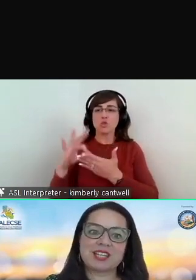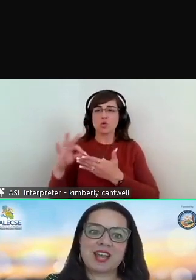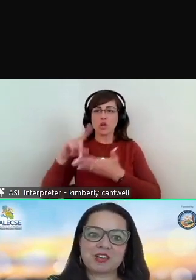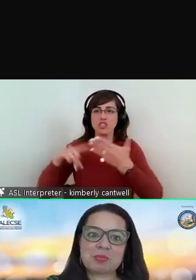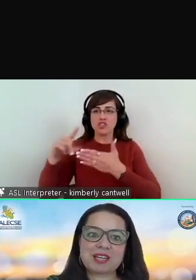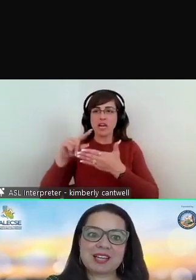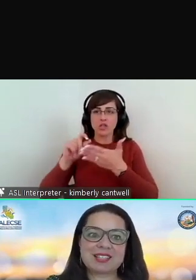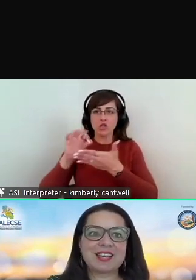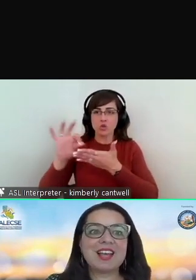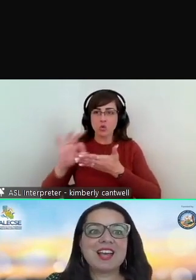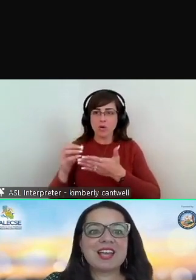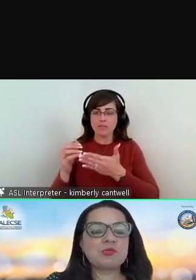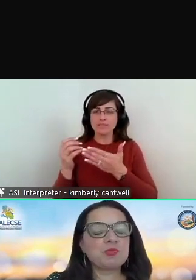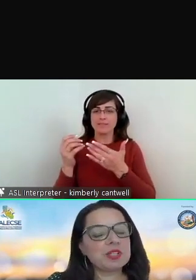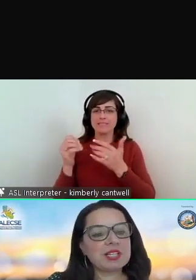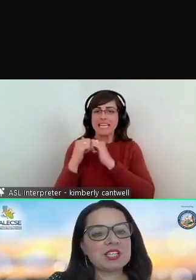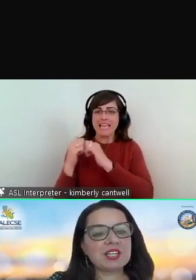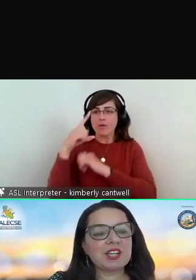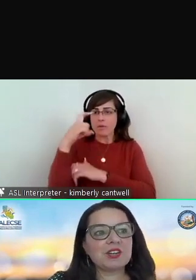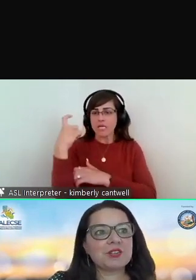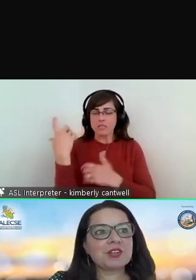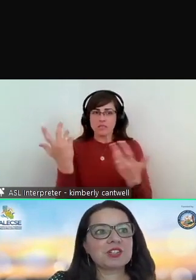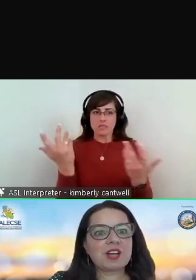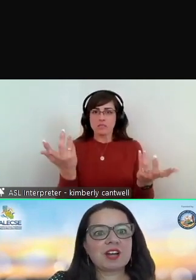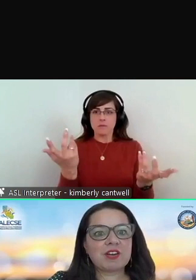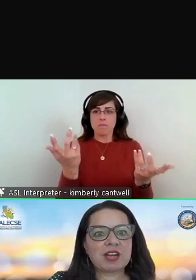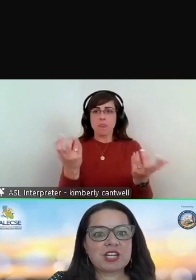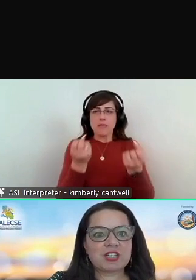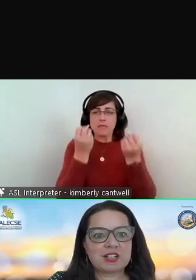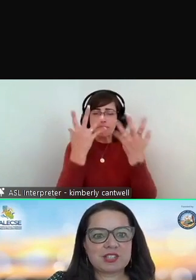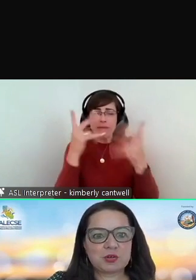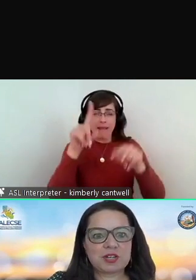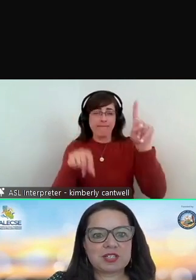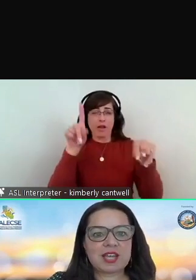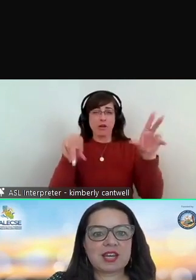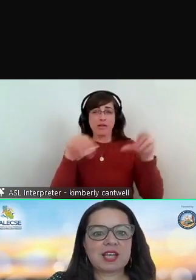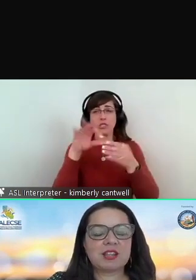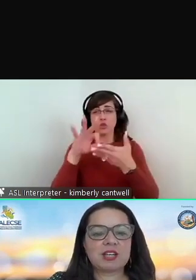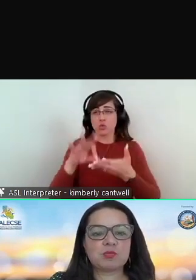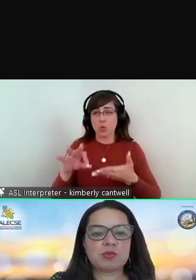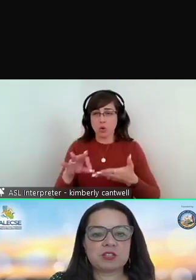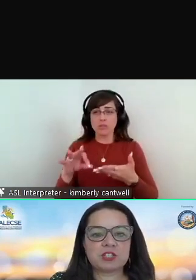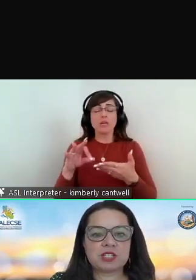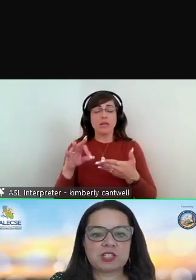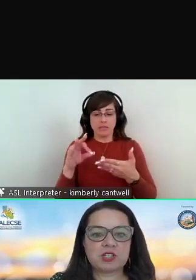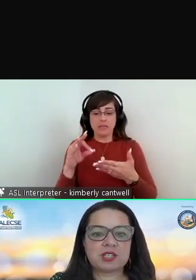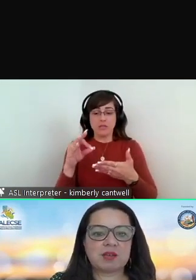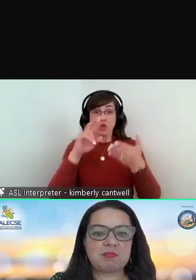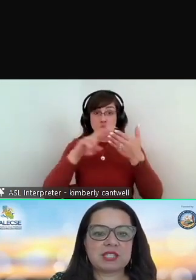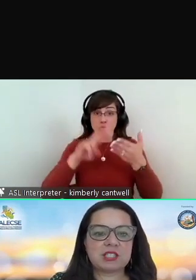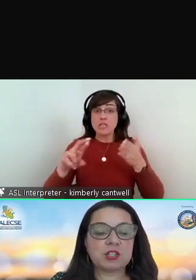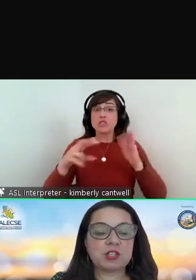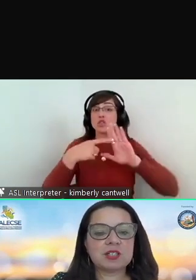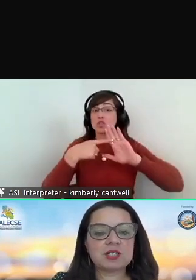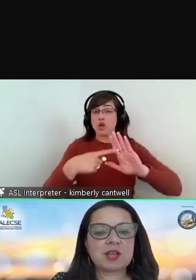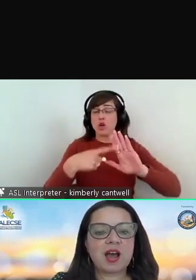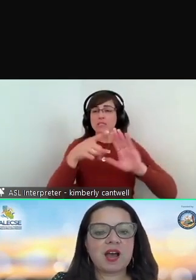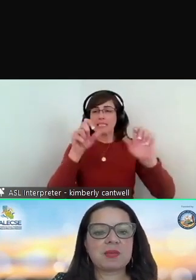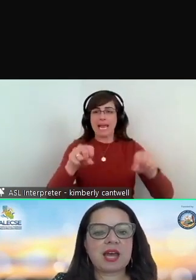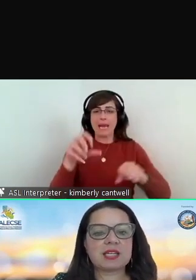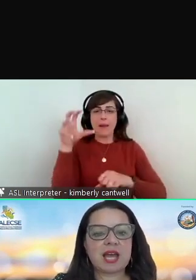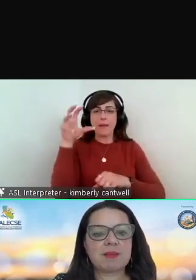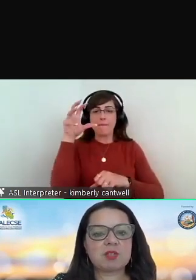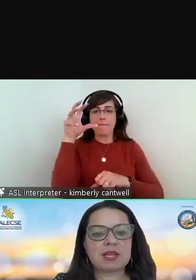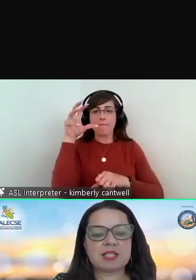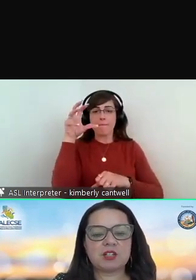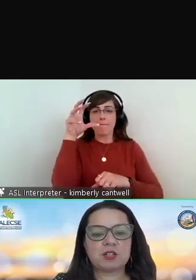scores together, because it's really, there's a lot of variation in scores. And there is research that shows it can miss girls